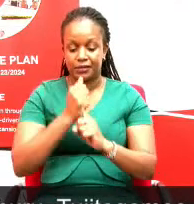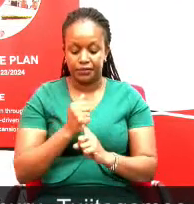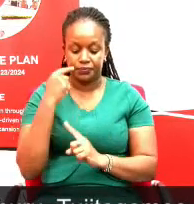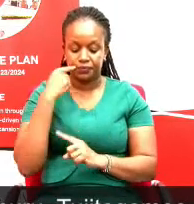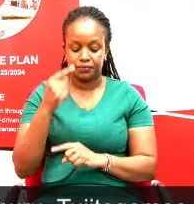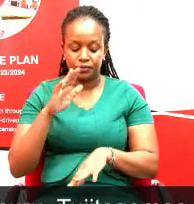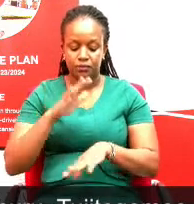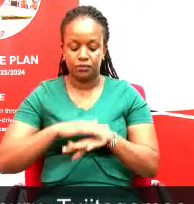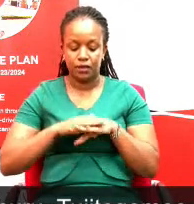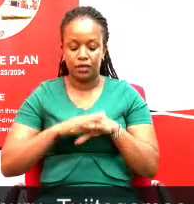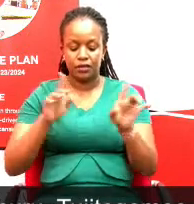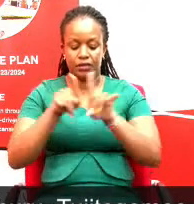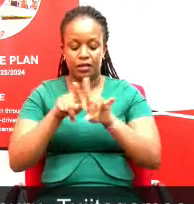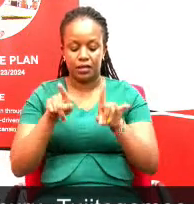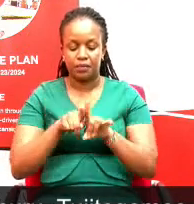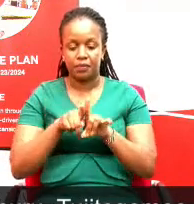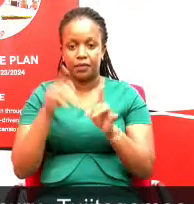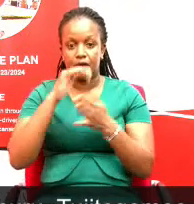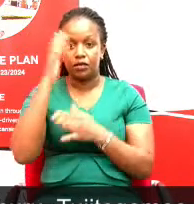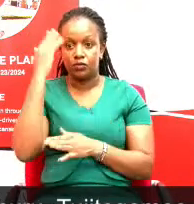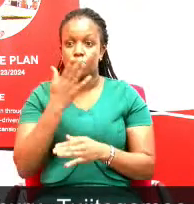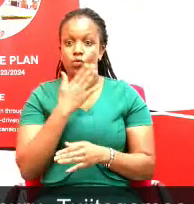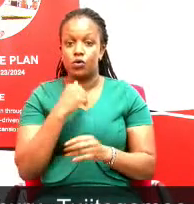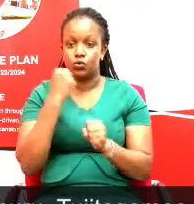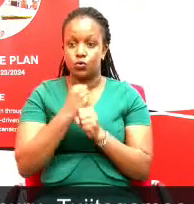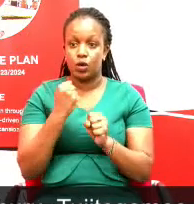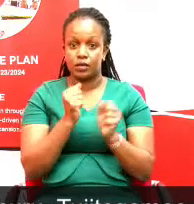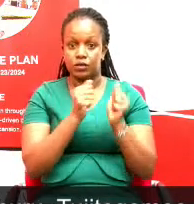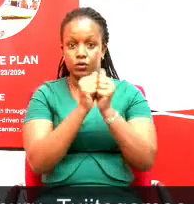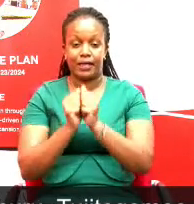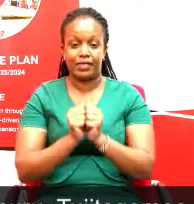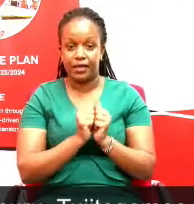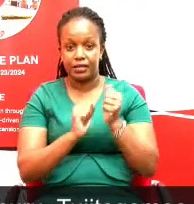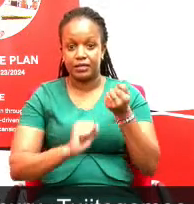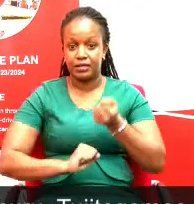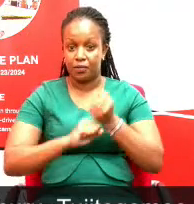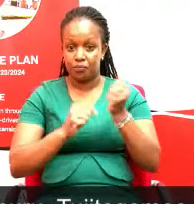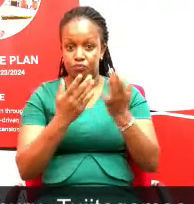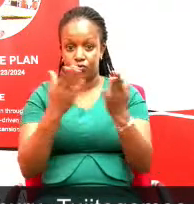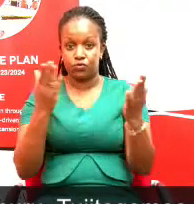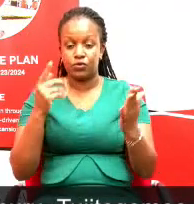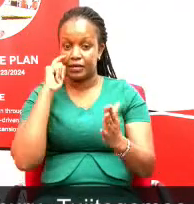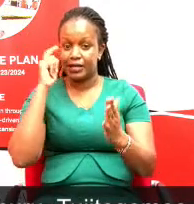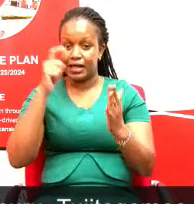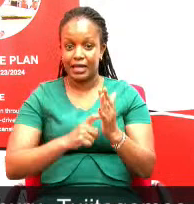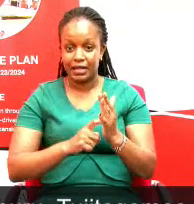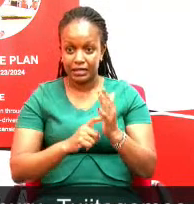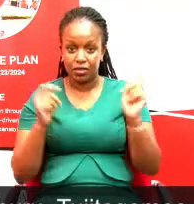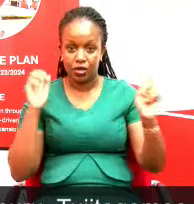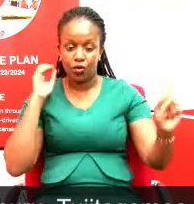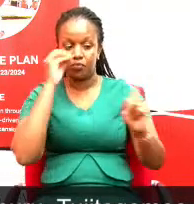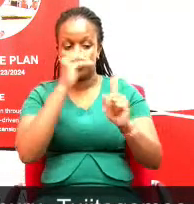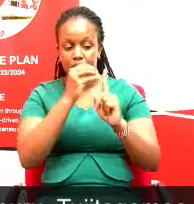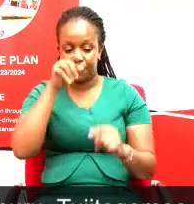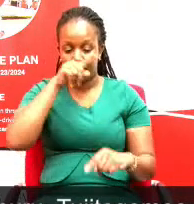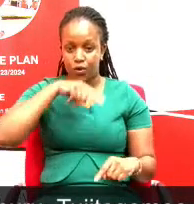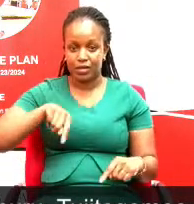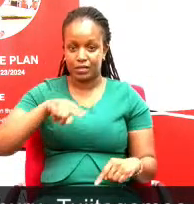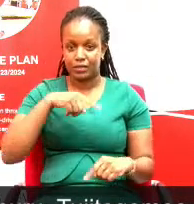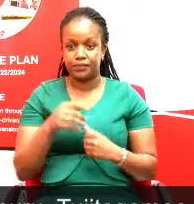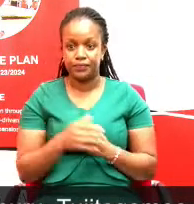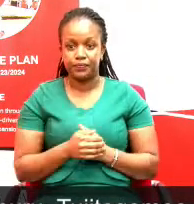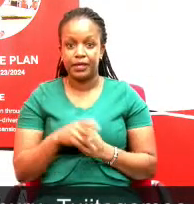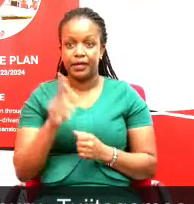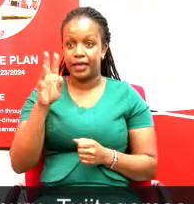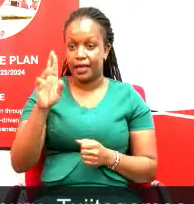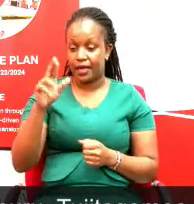it. And that's why we want to work together, support you in realizing these objectives for us. KRA's success